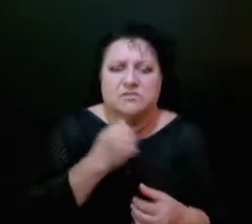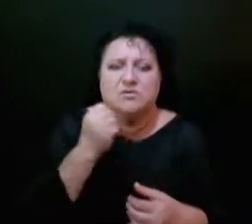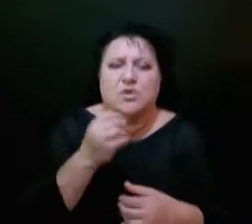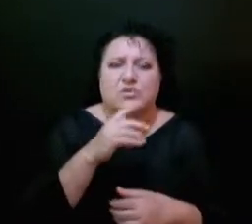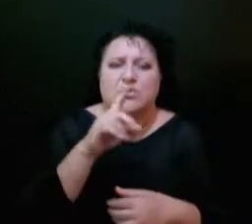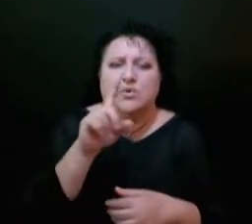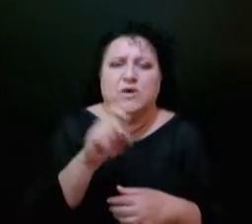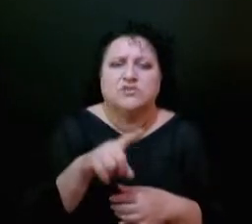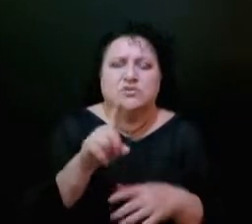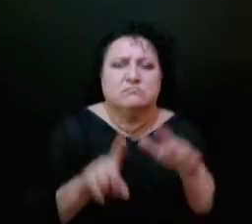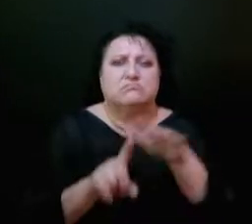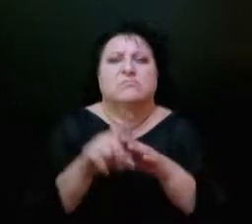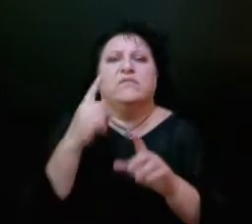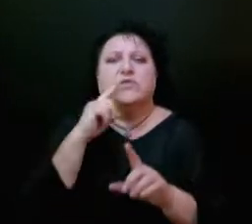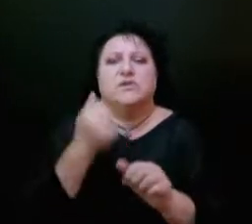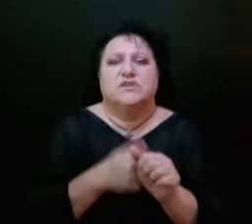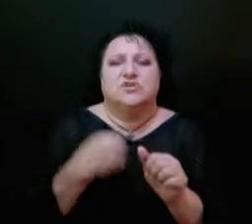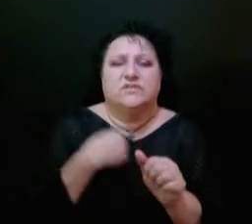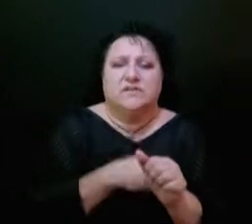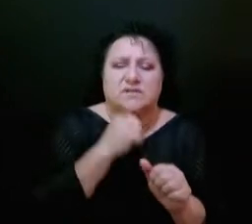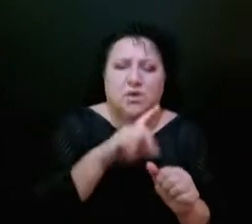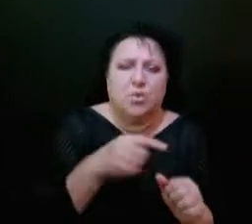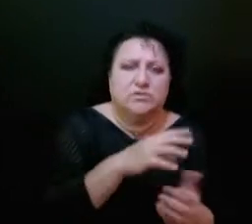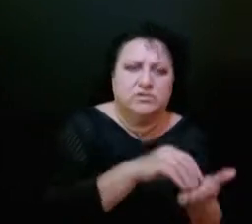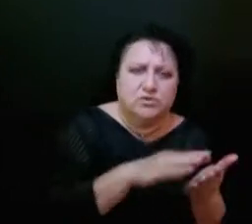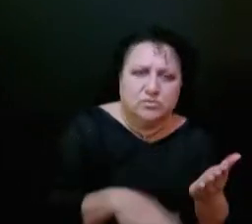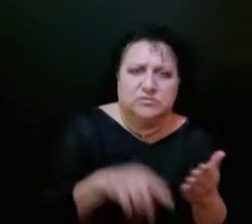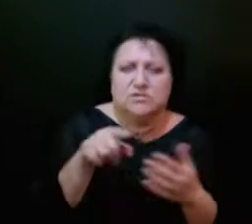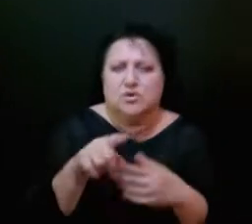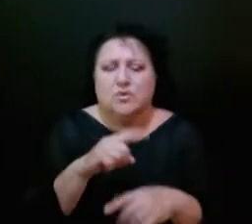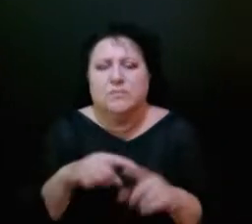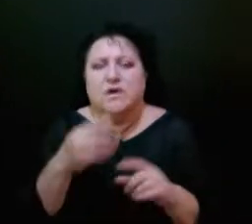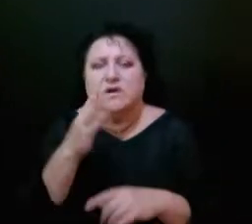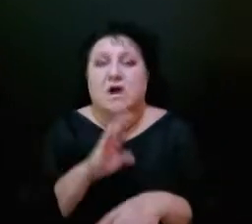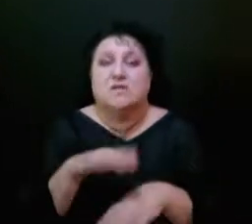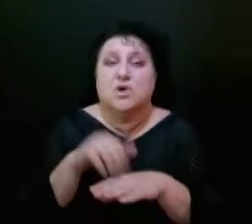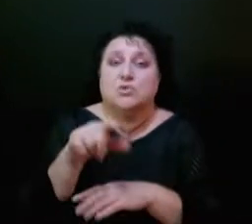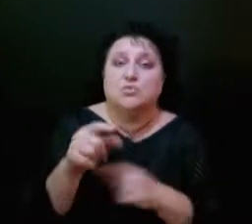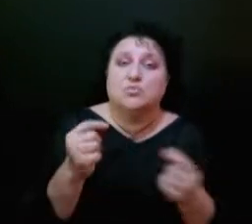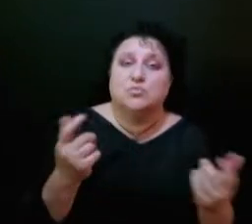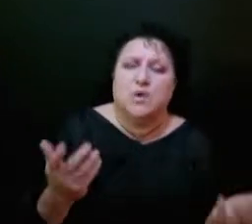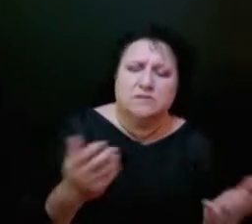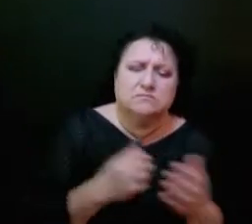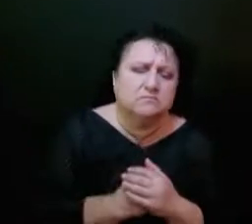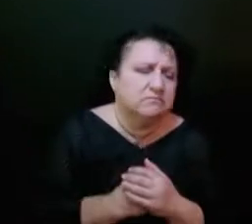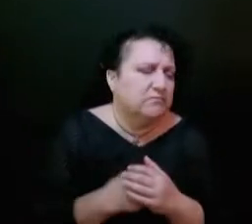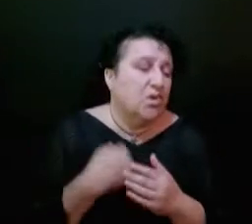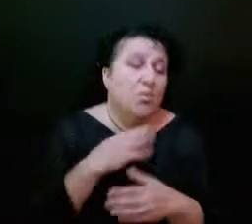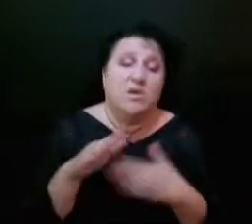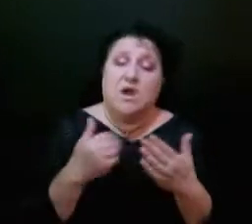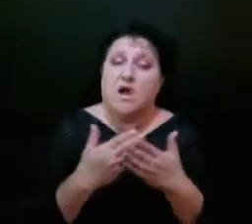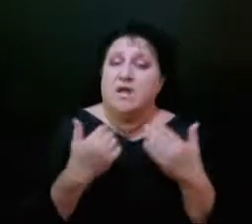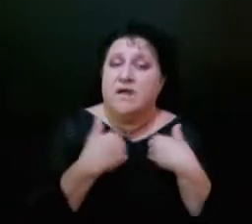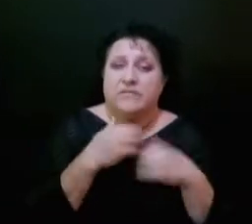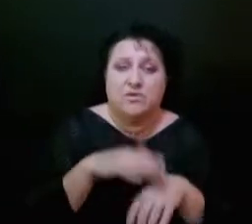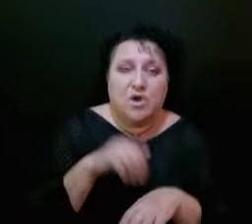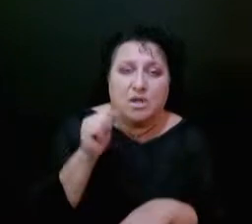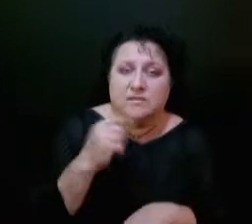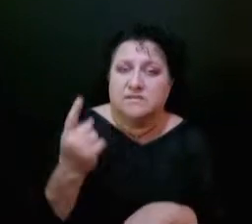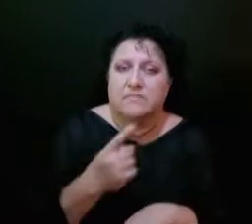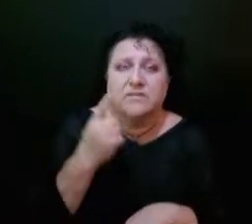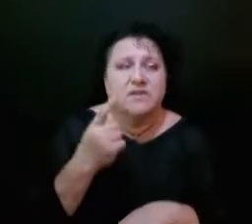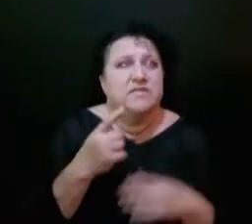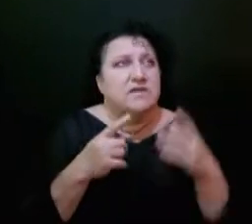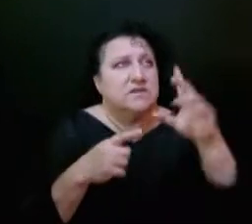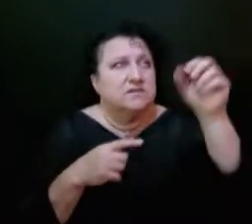us, not just students, not just youth, what has God called you to do? We all have a calling. We all have something that he has put us on this